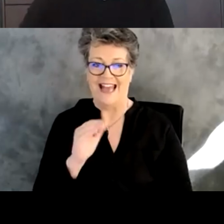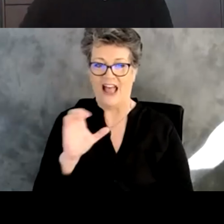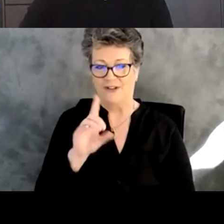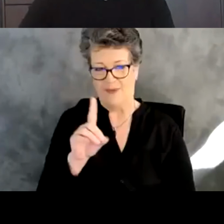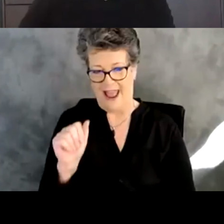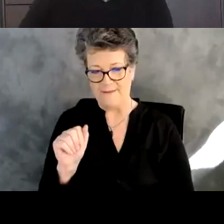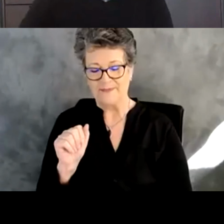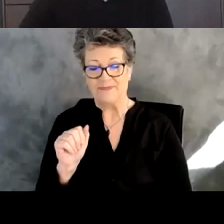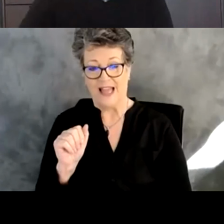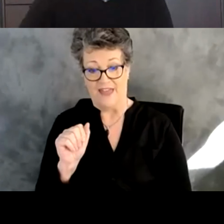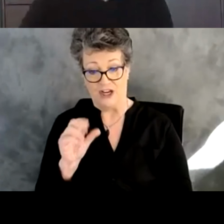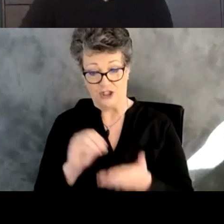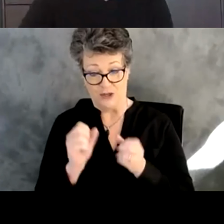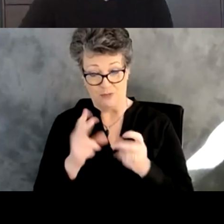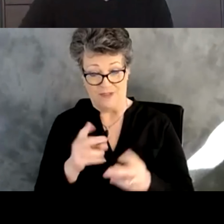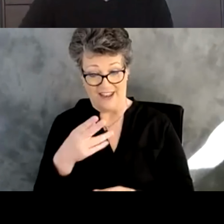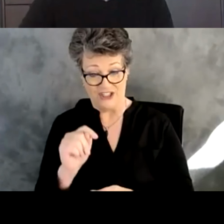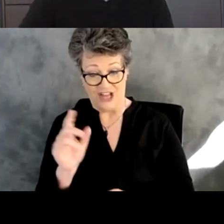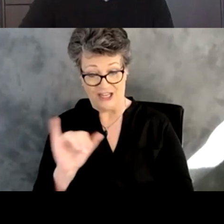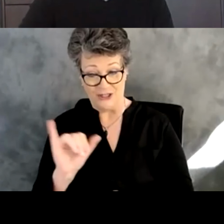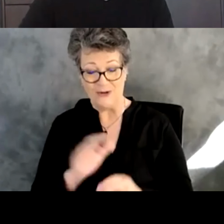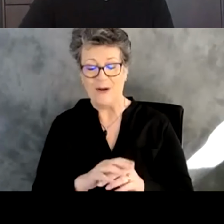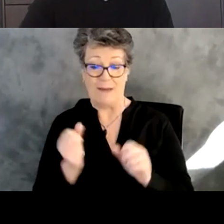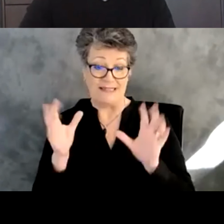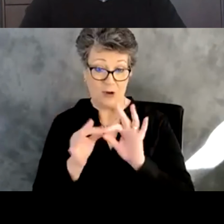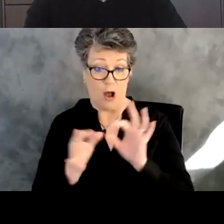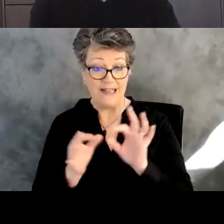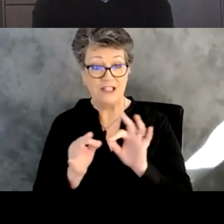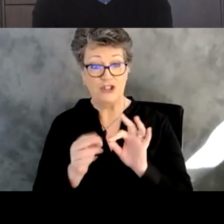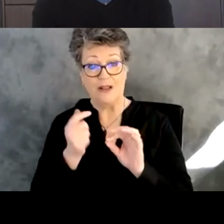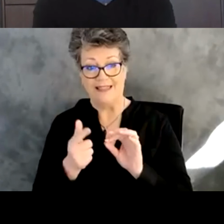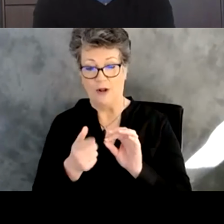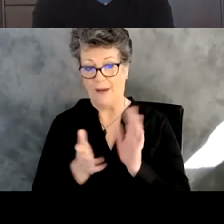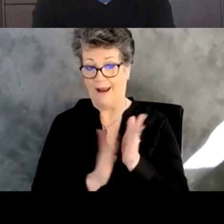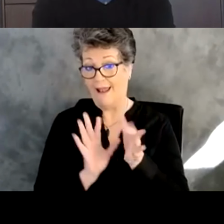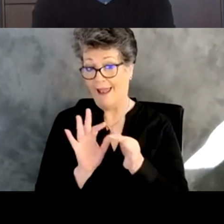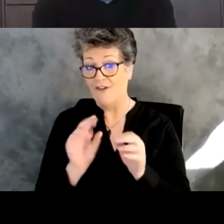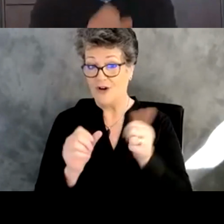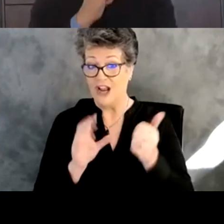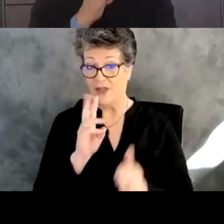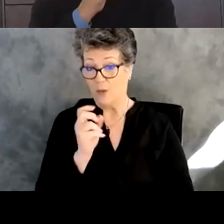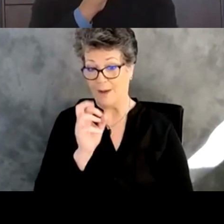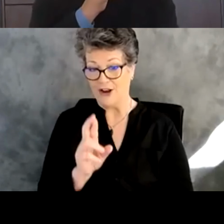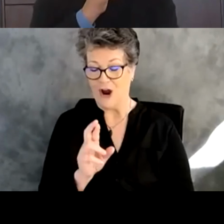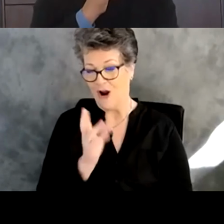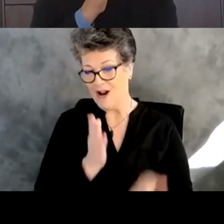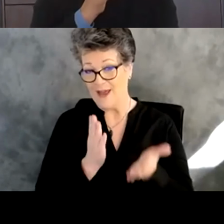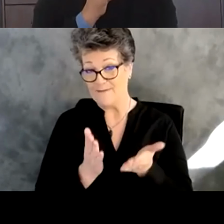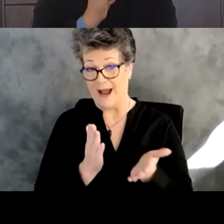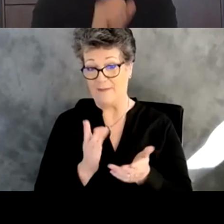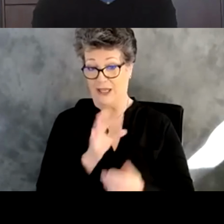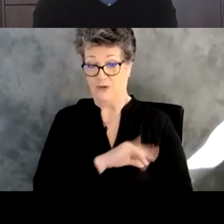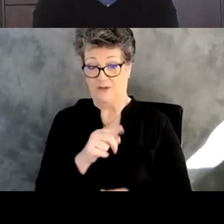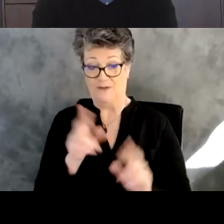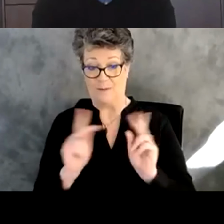Sarah, I think she put it in the chat as well, but maybe has some comments, and also just want to do a little plug for another webinar that might be useful to